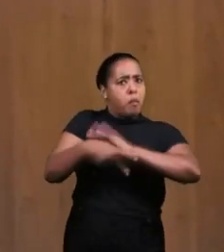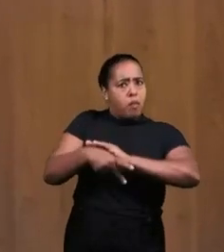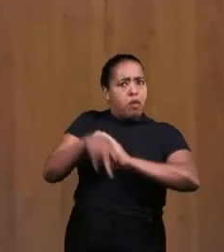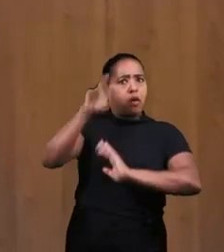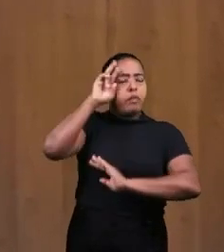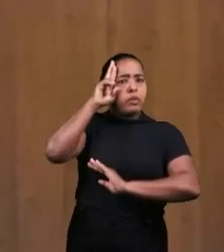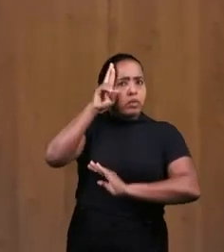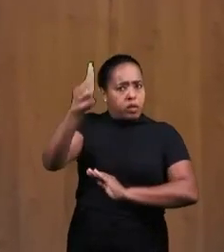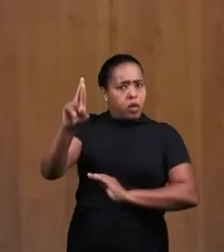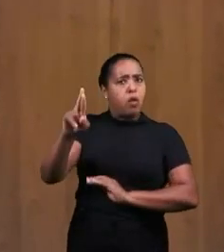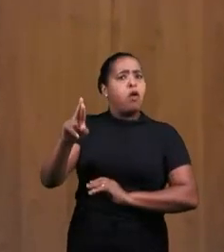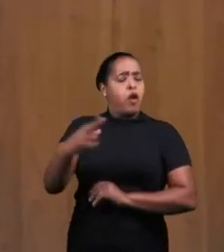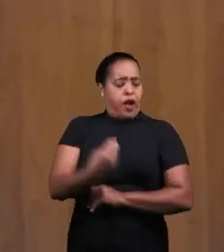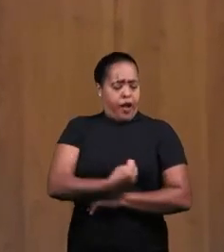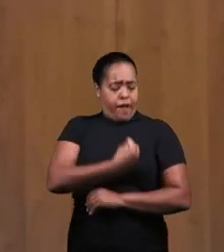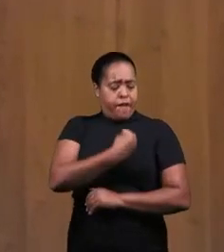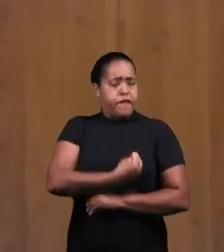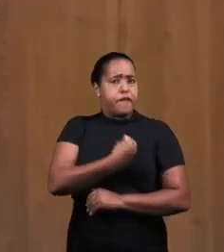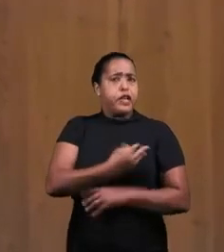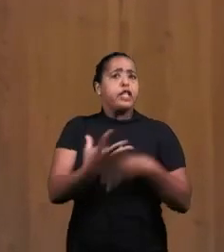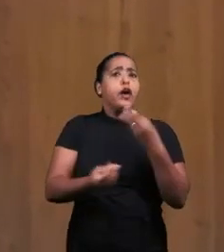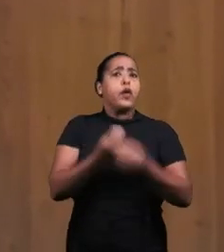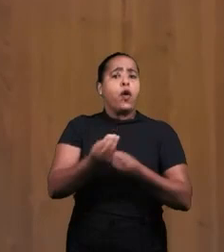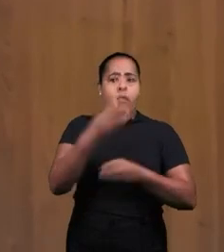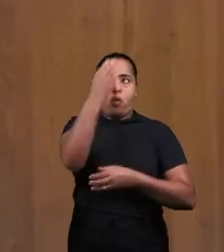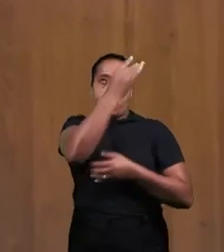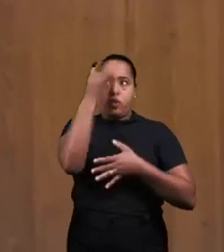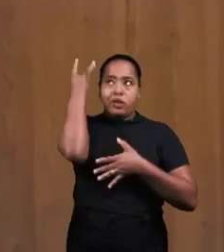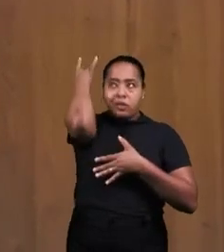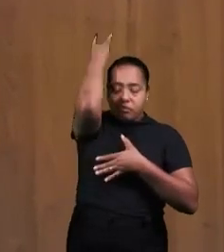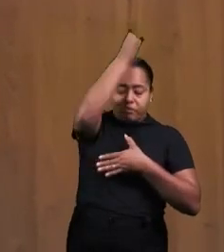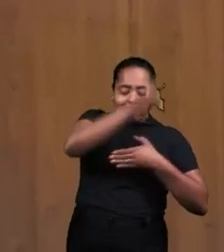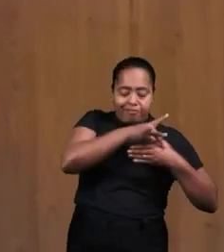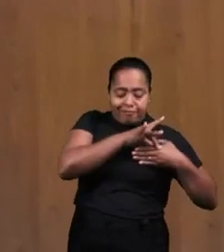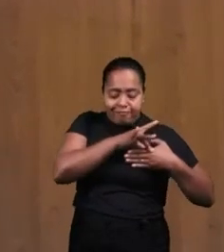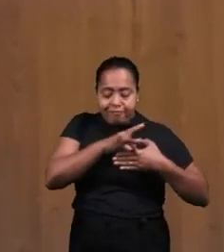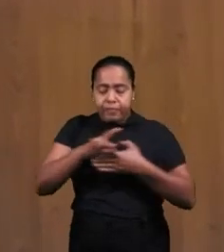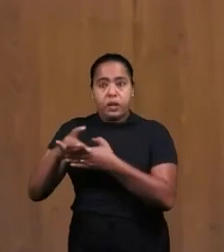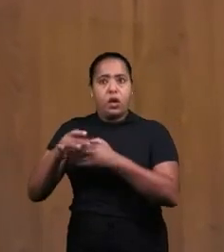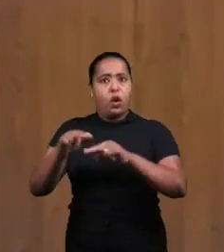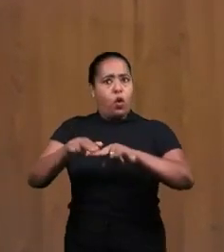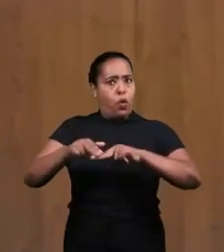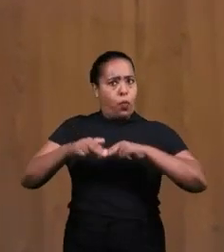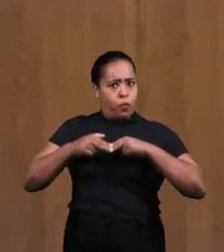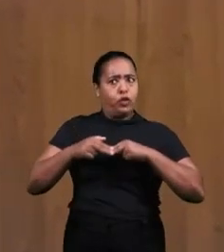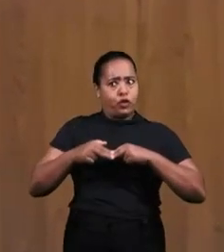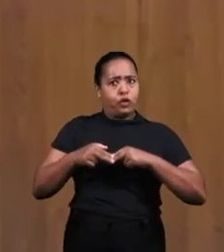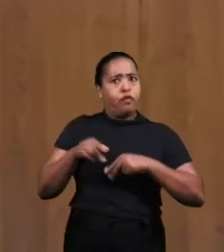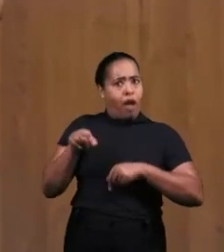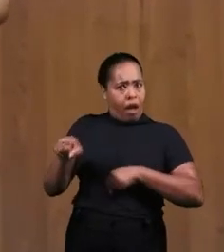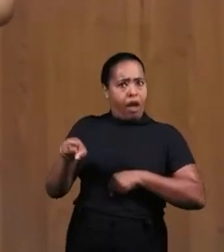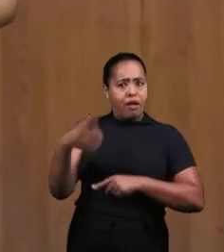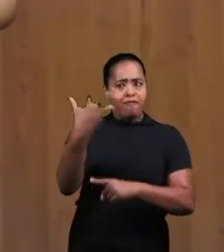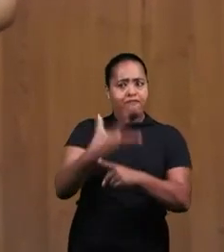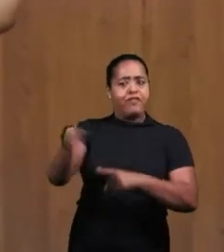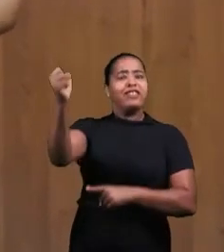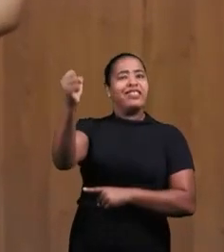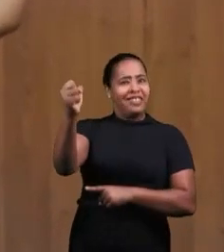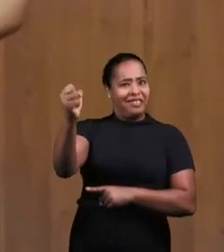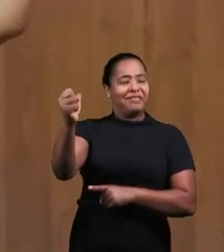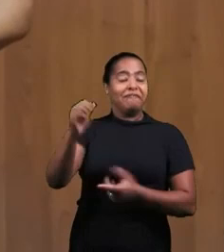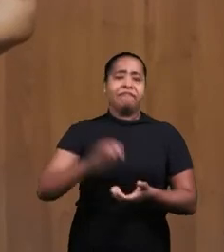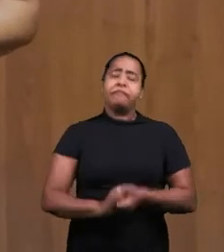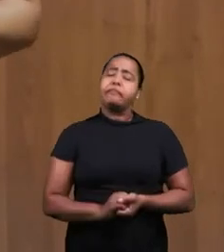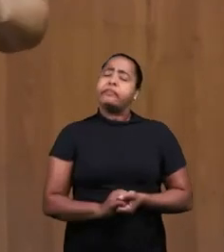Lord, and he had his life conducted by the Holy Spirit of God. Because of that, he was a winner.